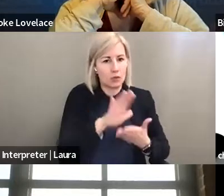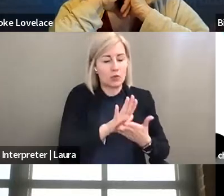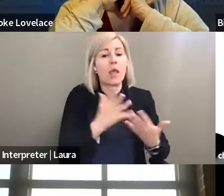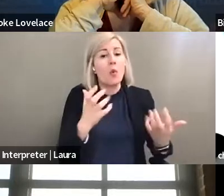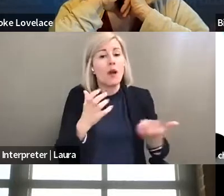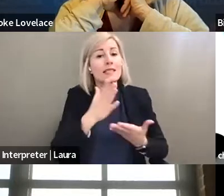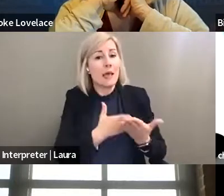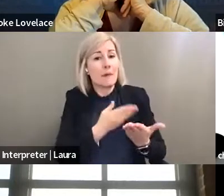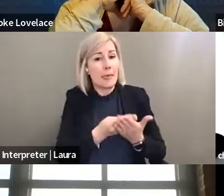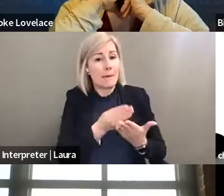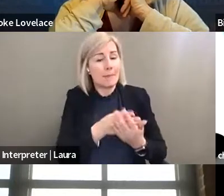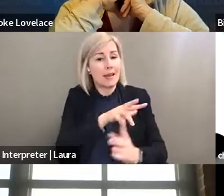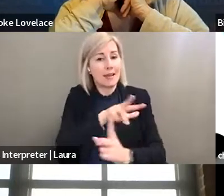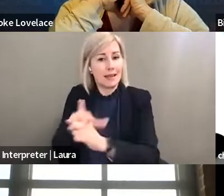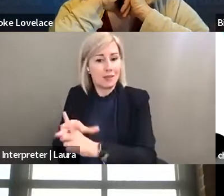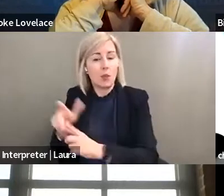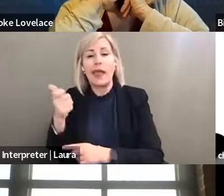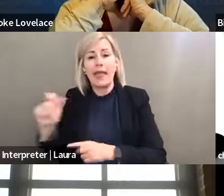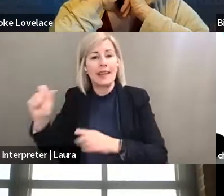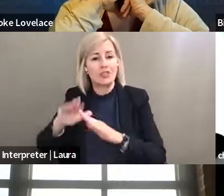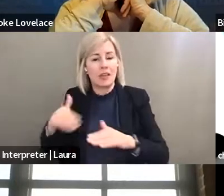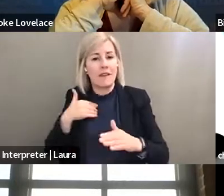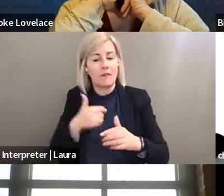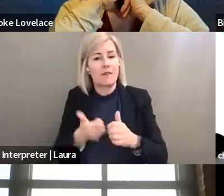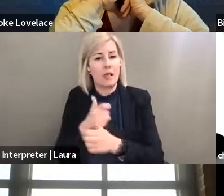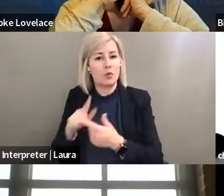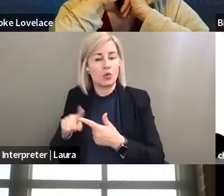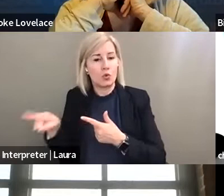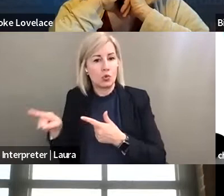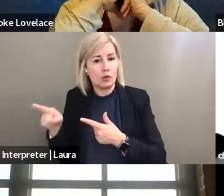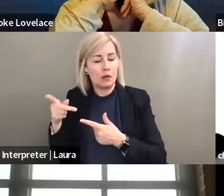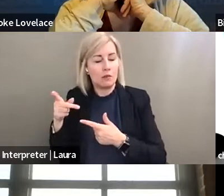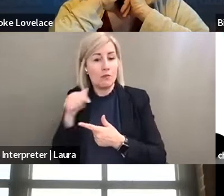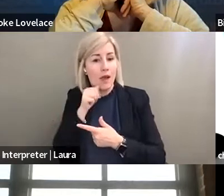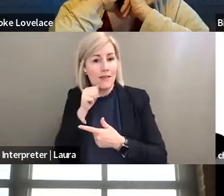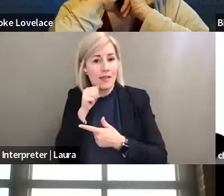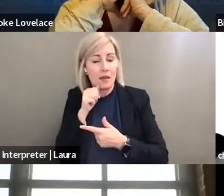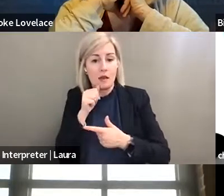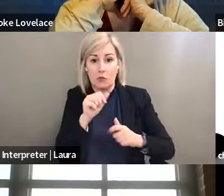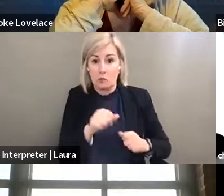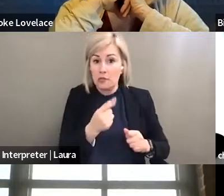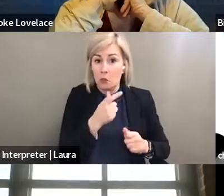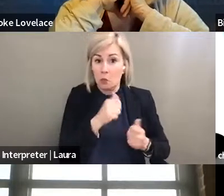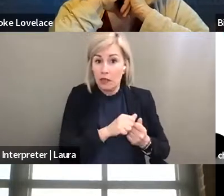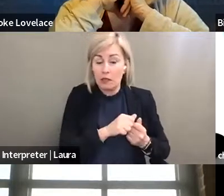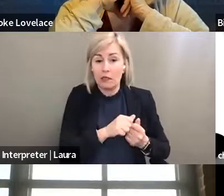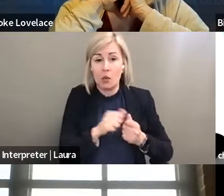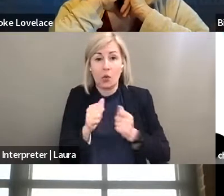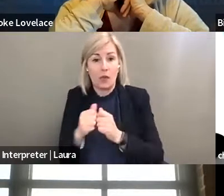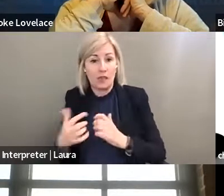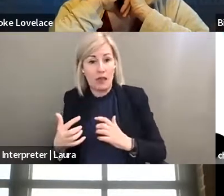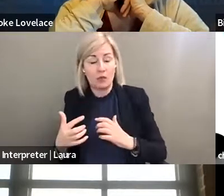dollars designated to have that any child have that follow them to a private school. So that could be a child without a disability, or it could be a child that does